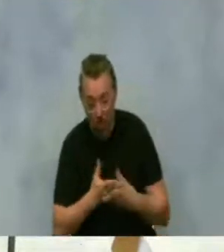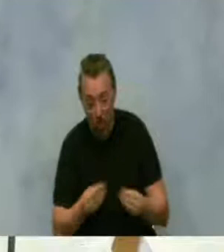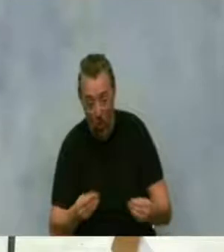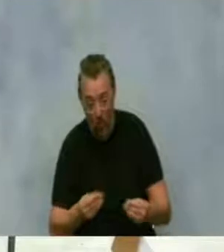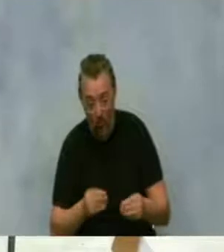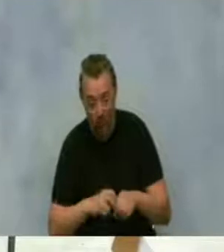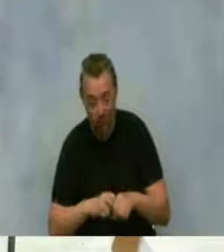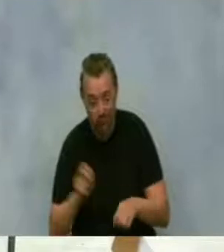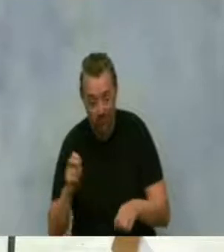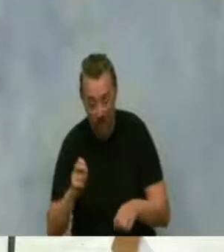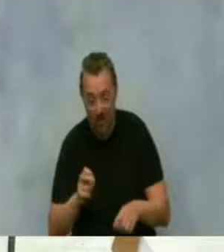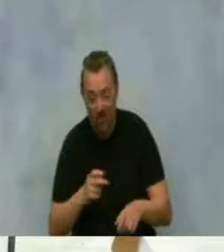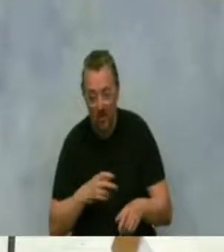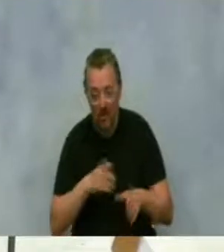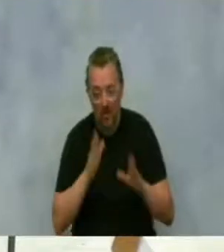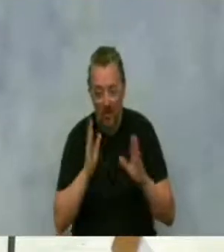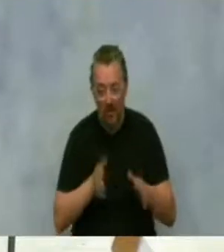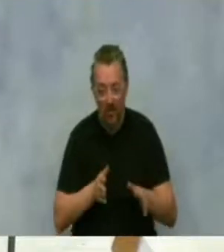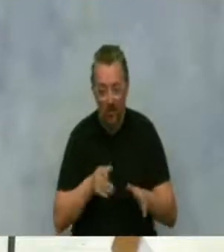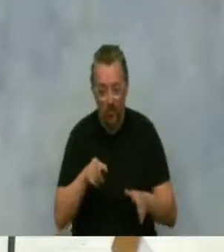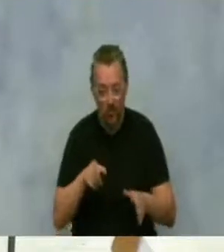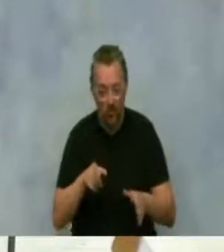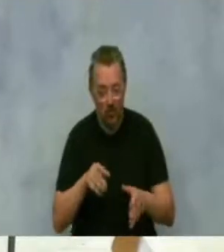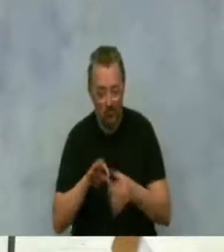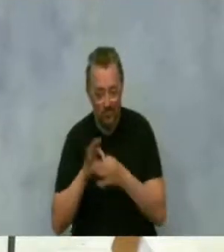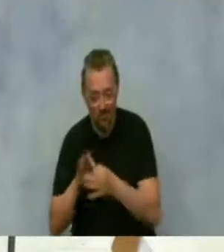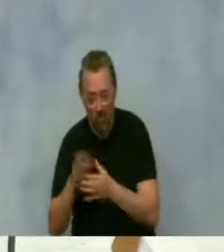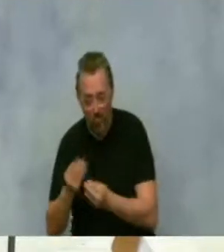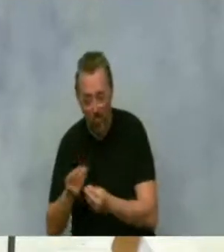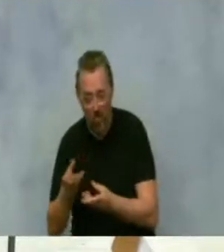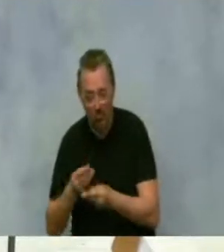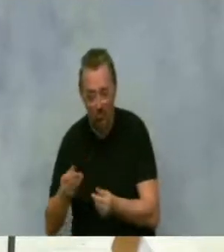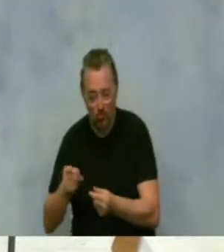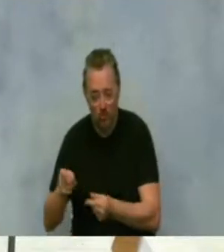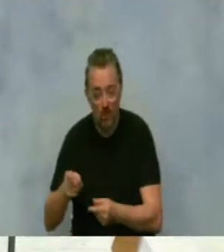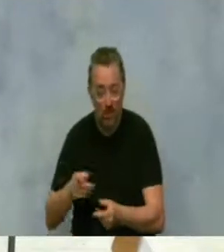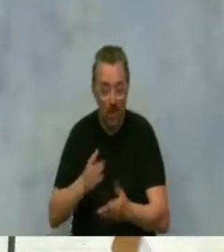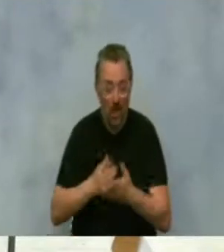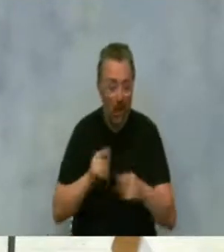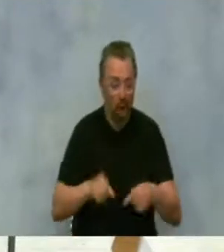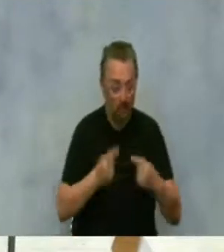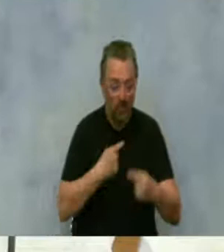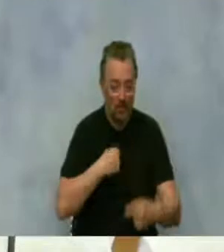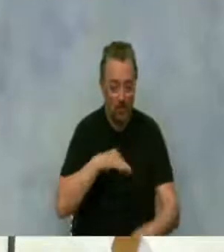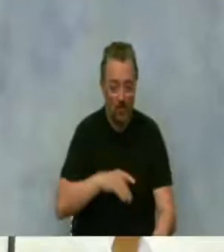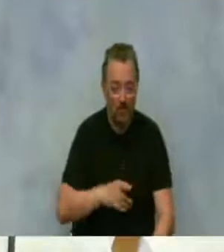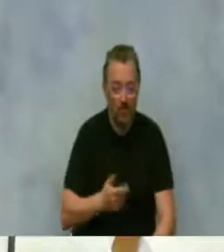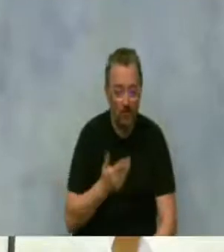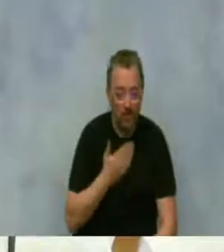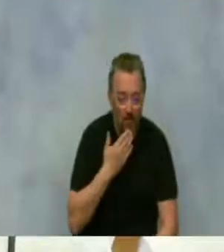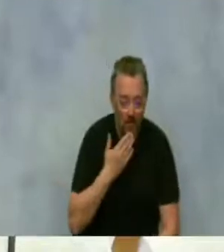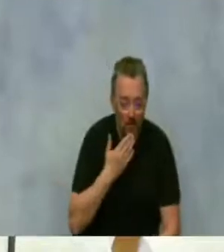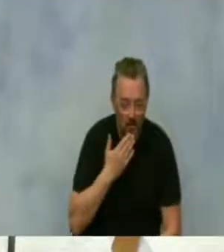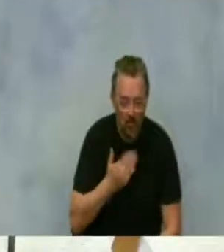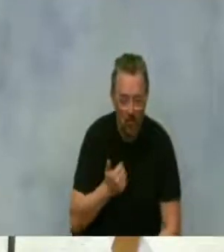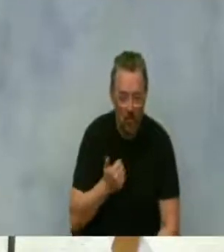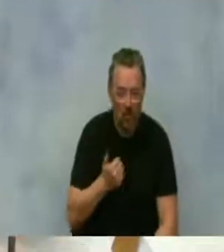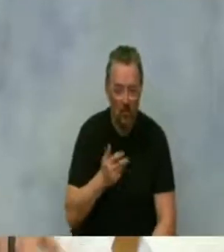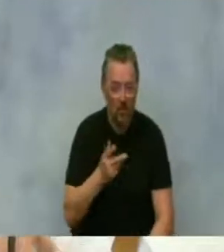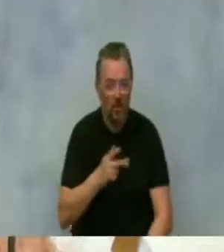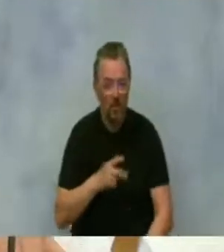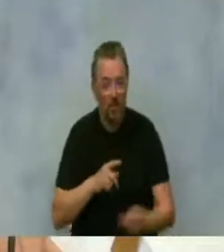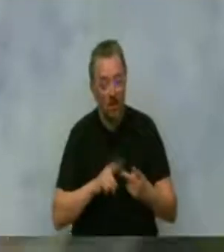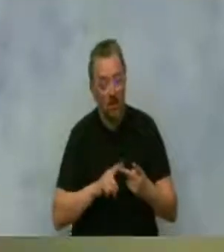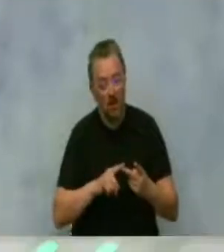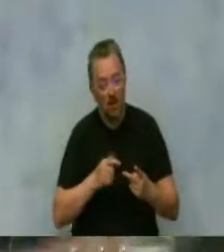And we just need to, of course, resourcing that will be the challenge as well for us. Yeah, thanks. I suppose my